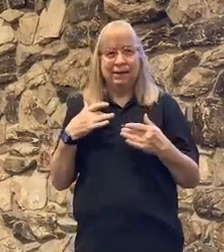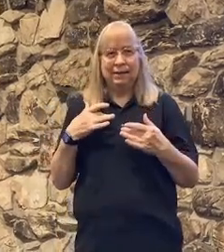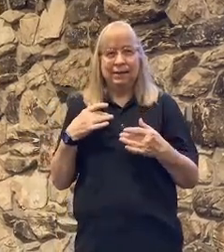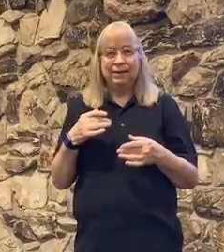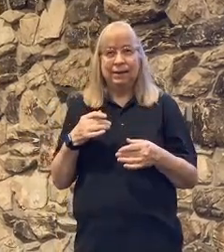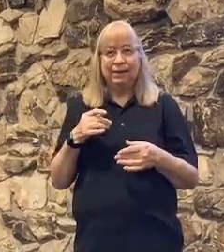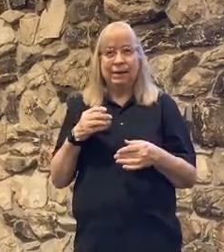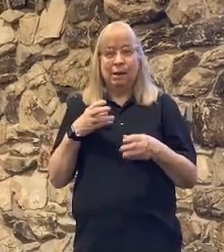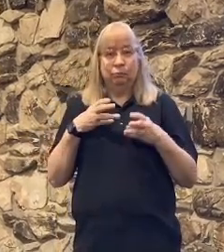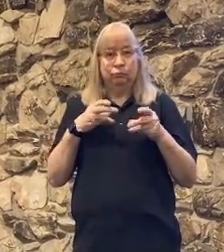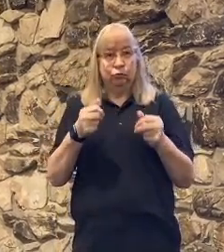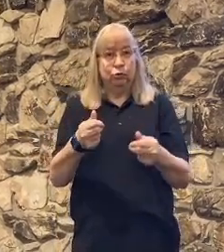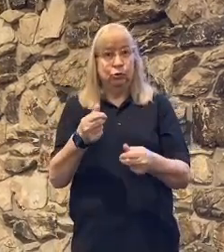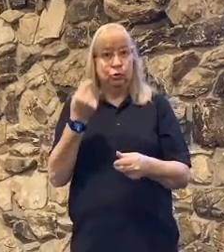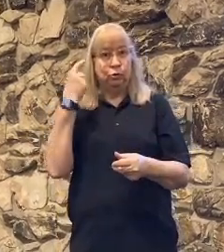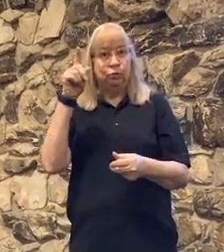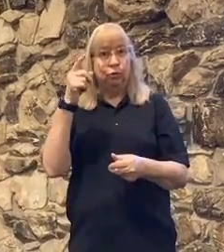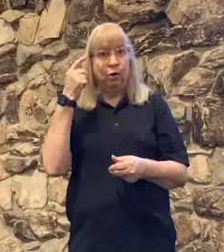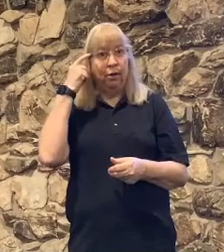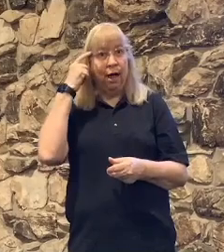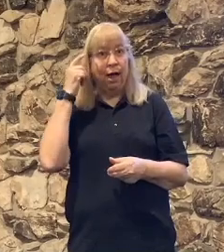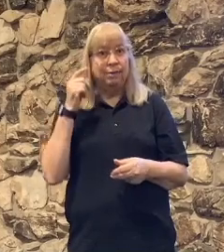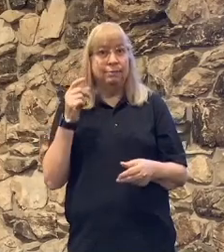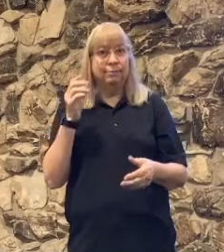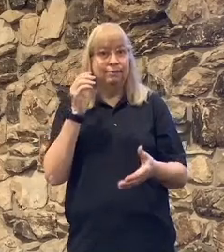Food for thought. Amen.